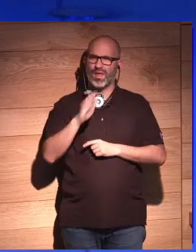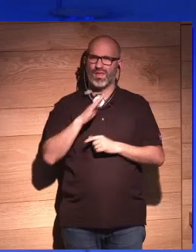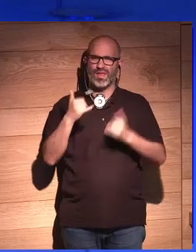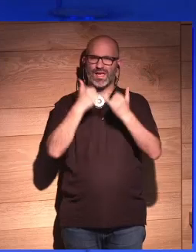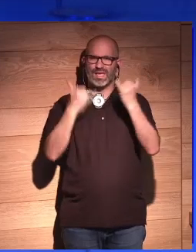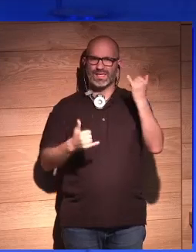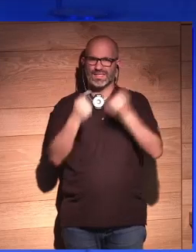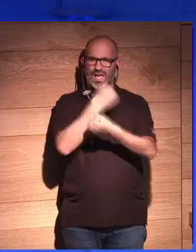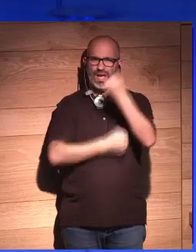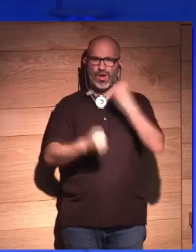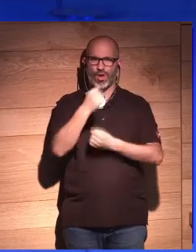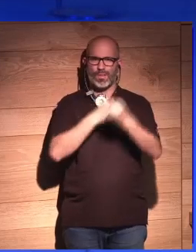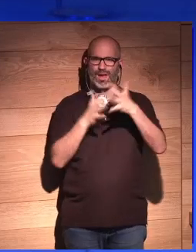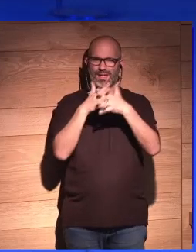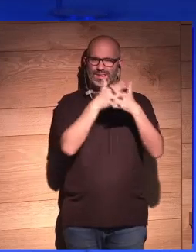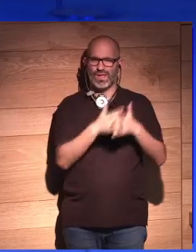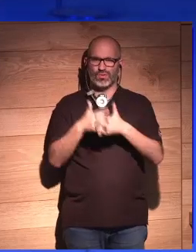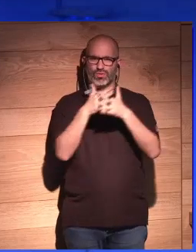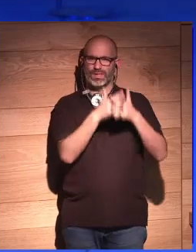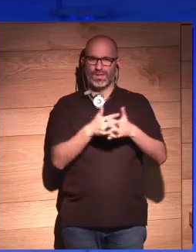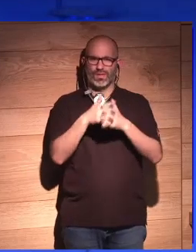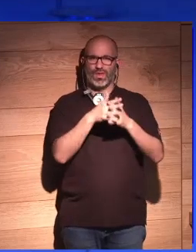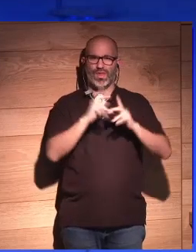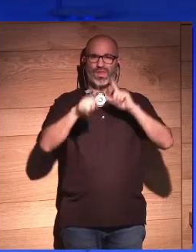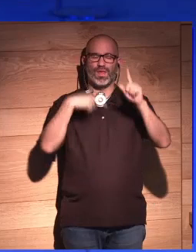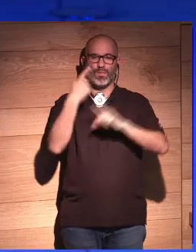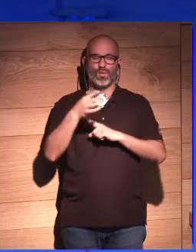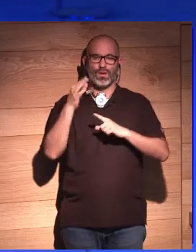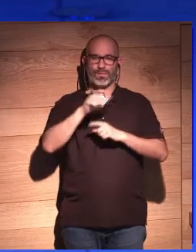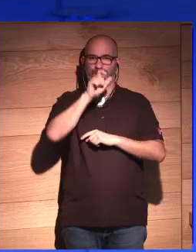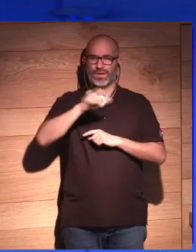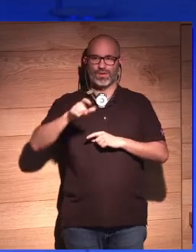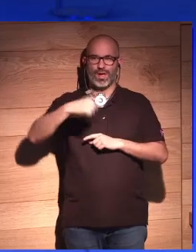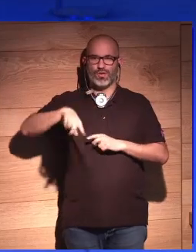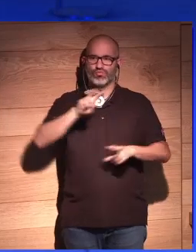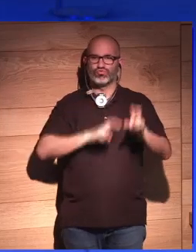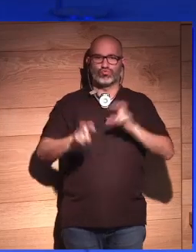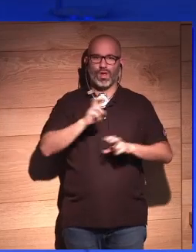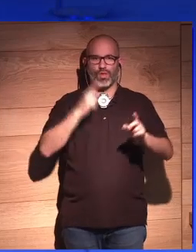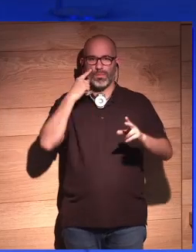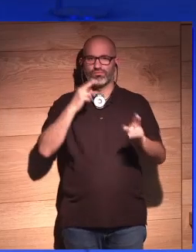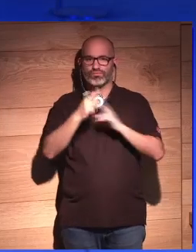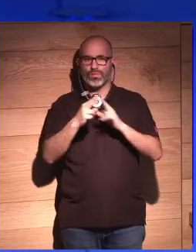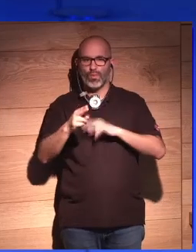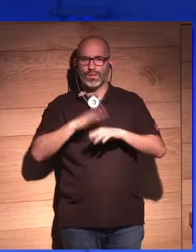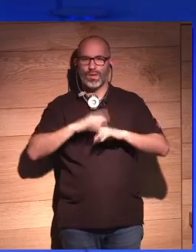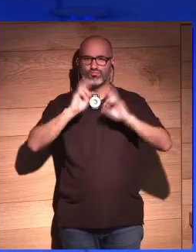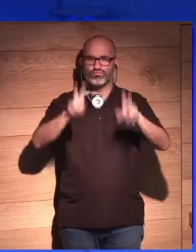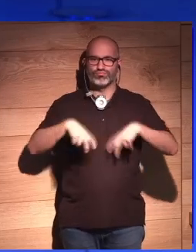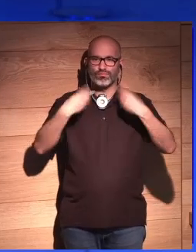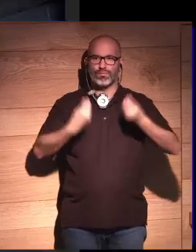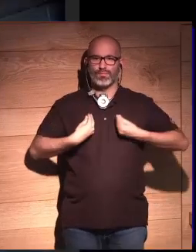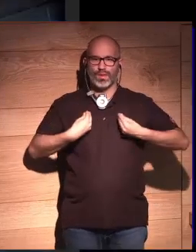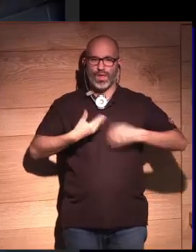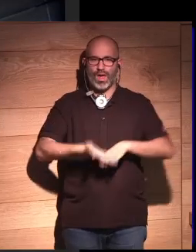independent studios, were falling out. People were looking for answers, how to rebuild. And people now started to come to New Frontier not as just a point of